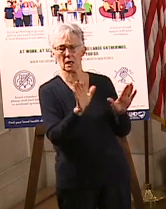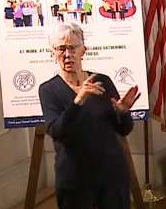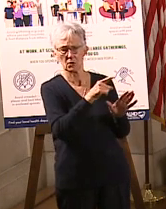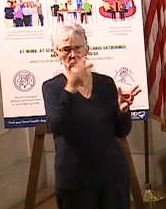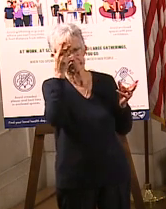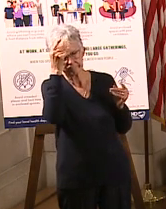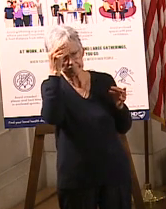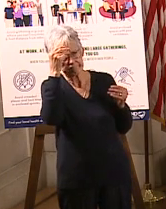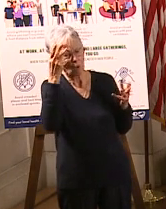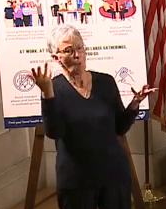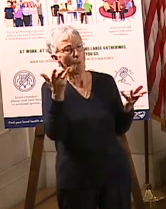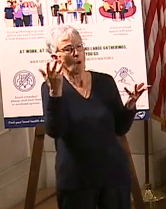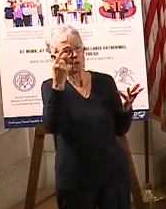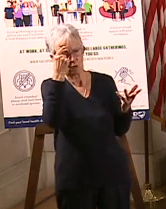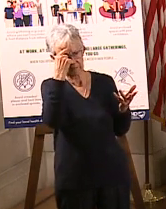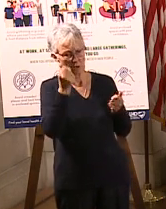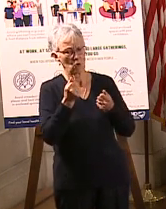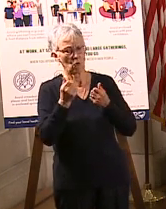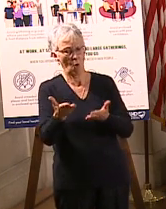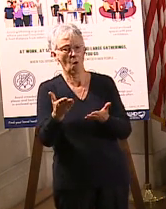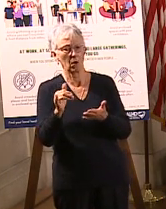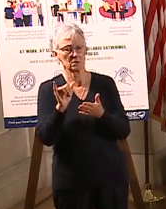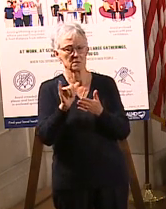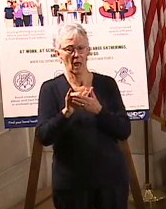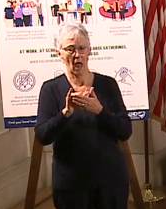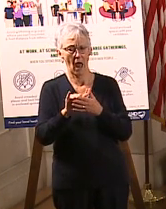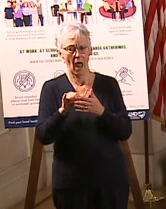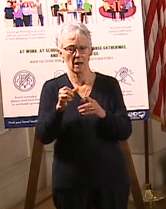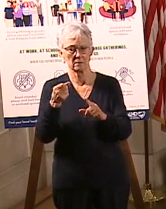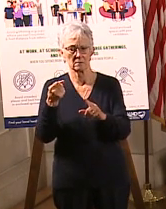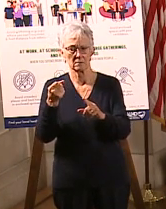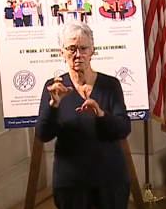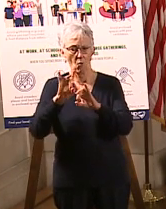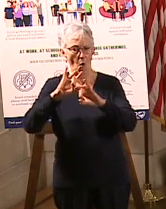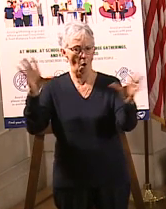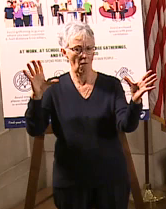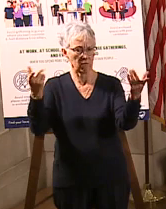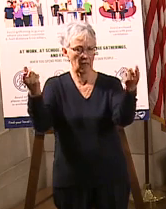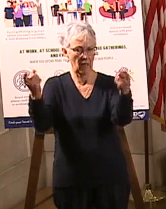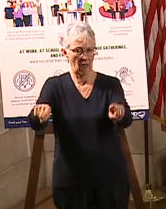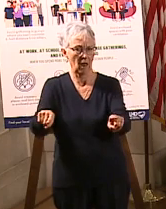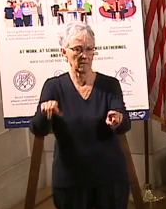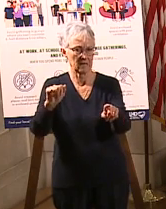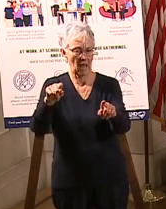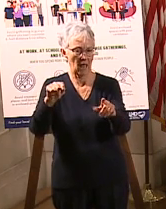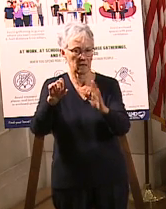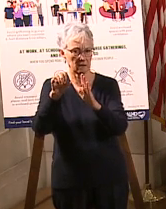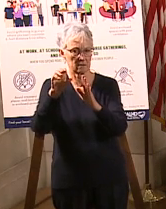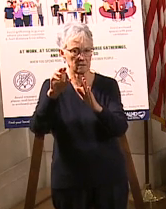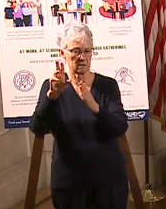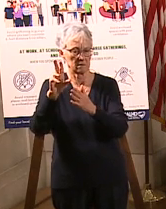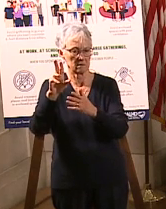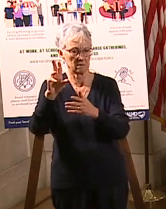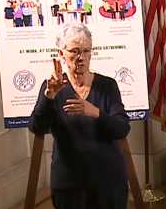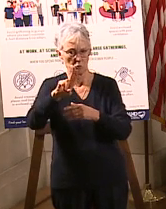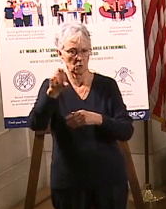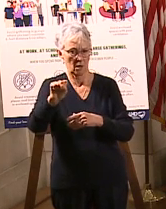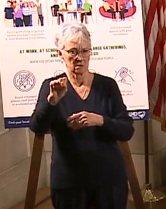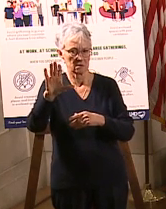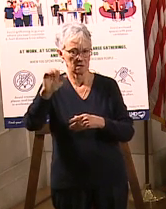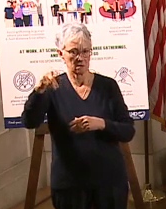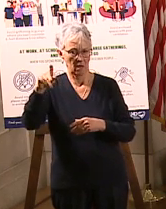Capitol and what should we do now? I would say a couple things. One, I think it demonstrates there's still a lot of people who